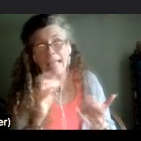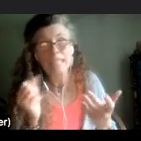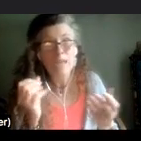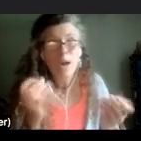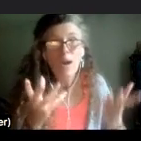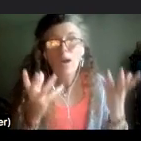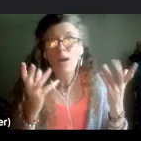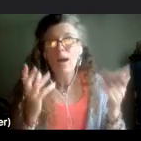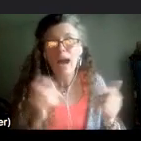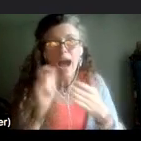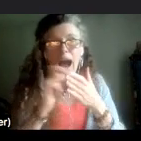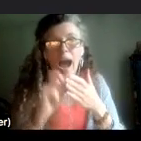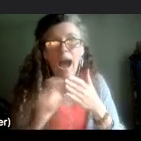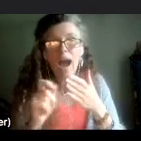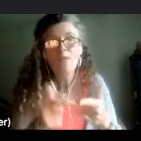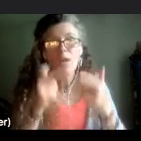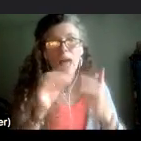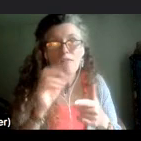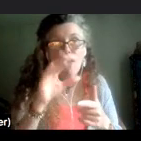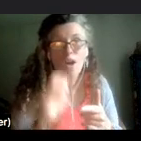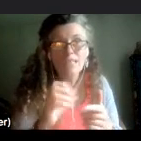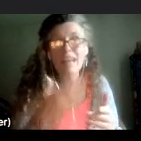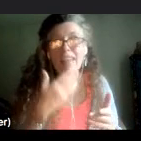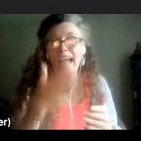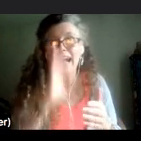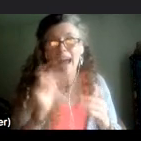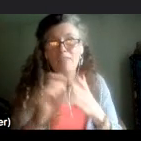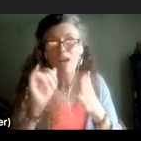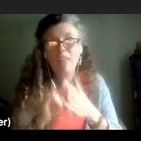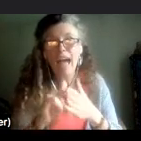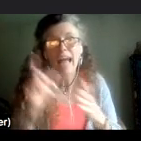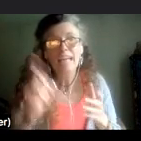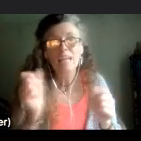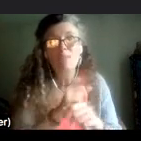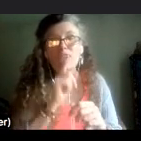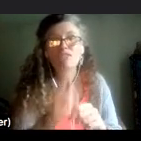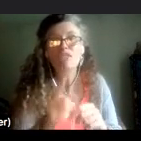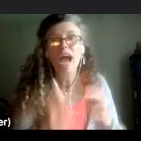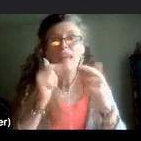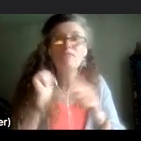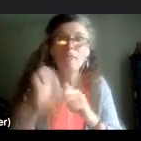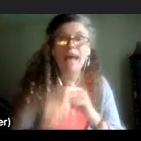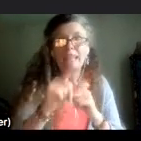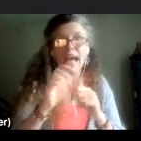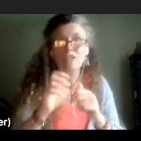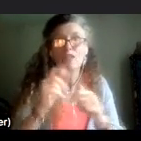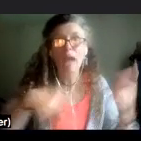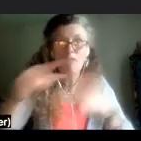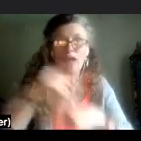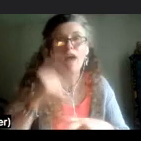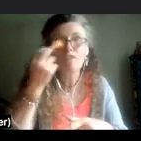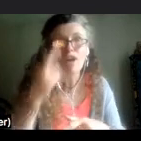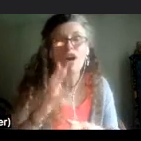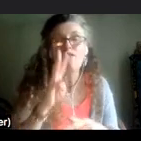So I got, I wrote Life Force. Thank God I wrote that at this stage because I need to make sure I live past 100 here so I can be around for her 40th